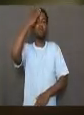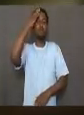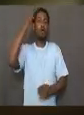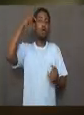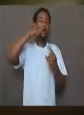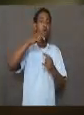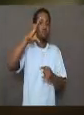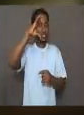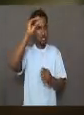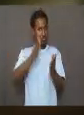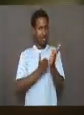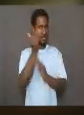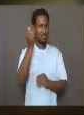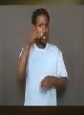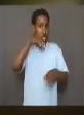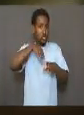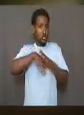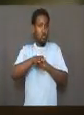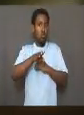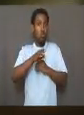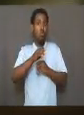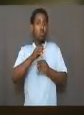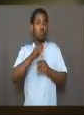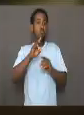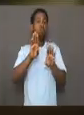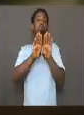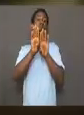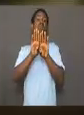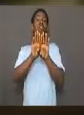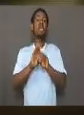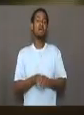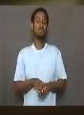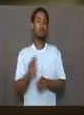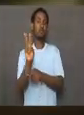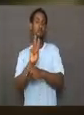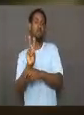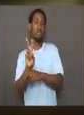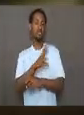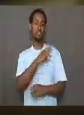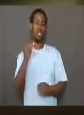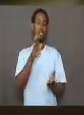rights through the media, publications, and the school system.